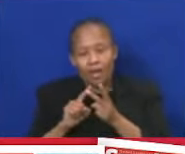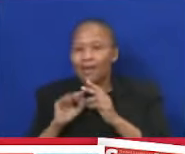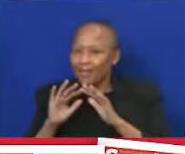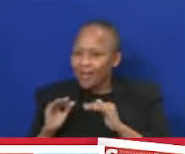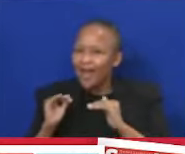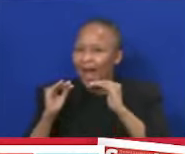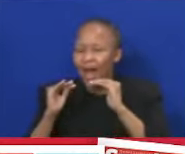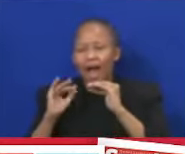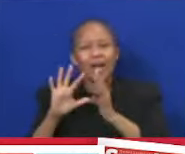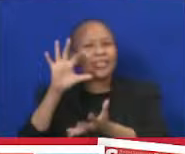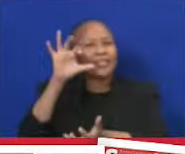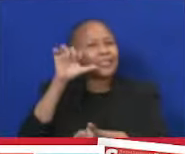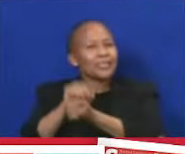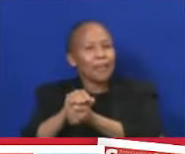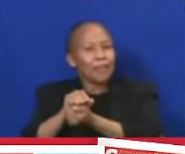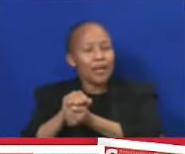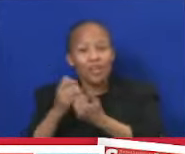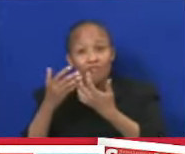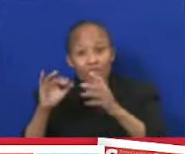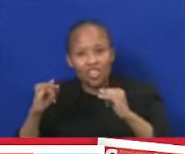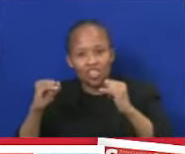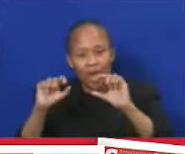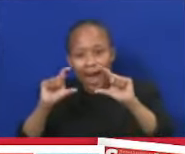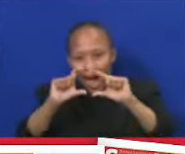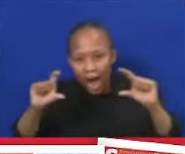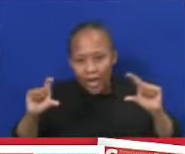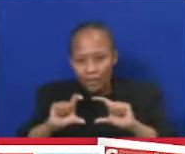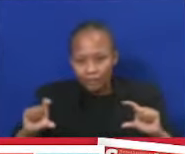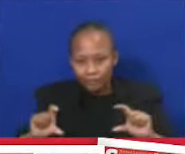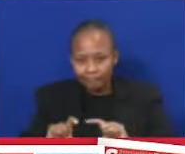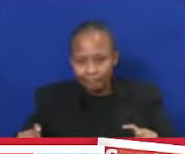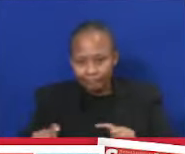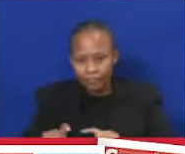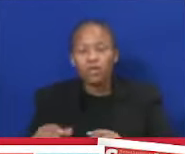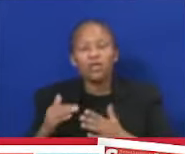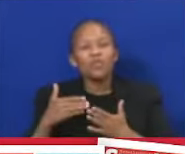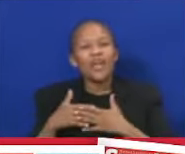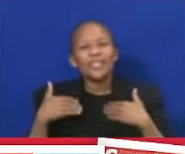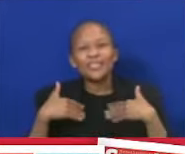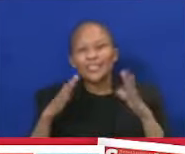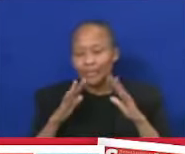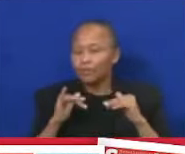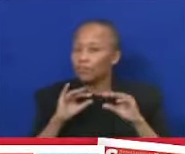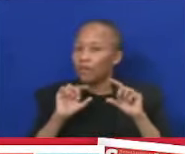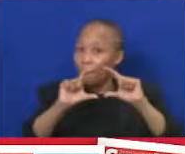bold for the commission? Could we start with paragraph 10.1?